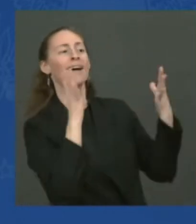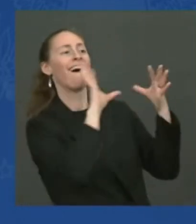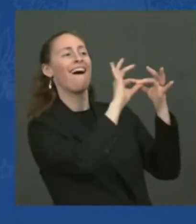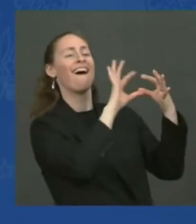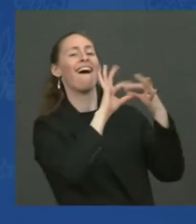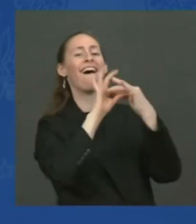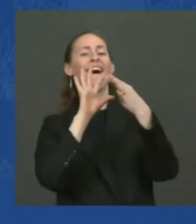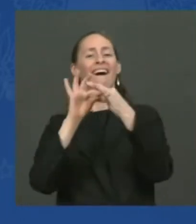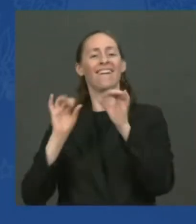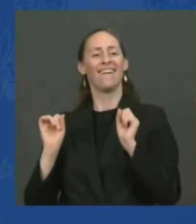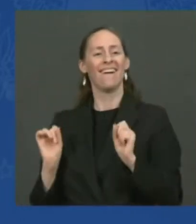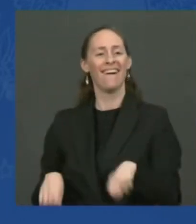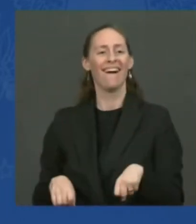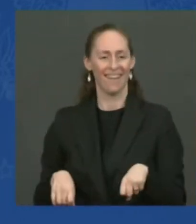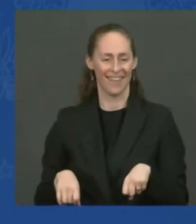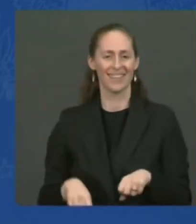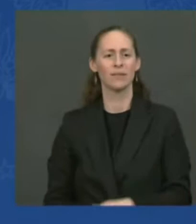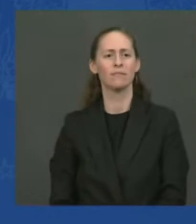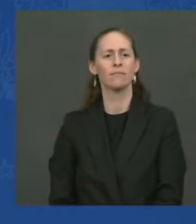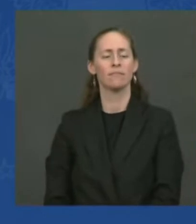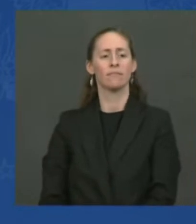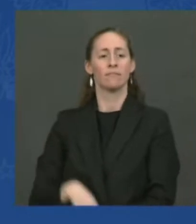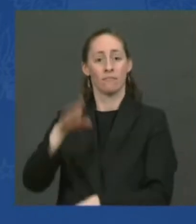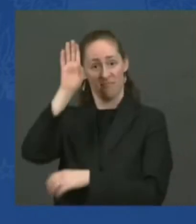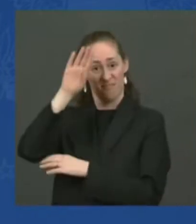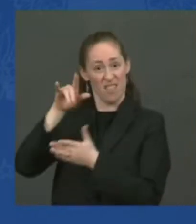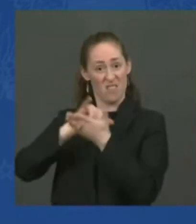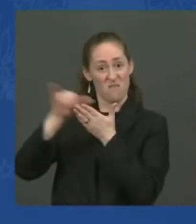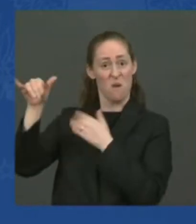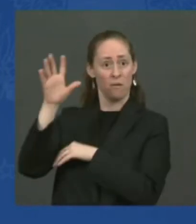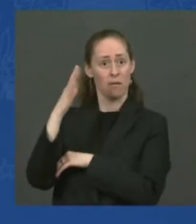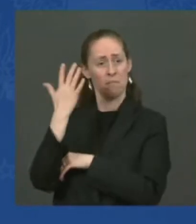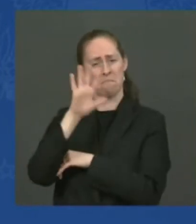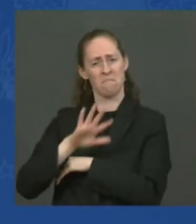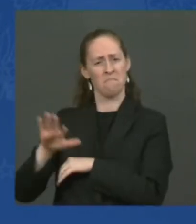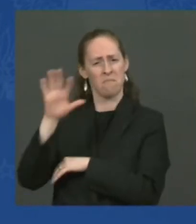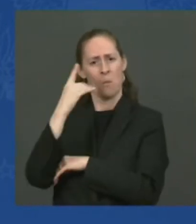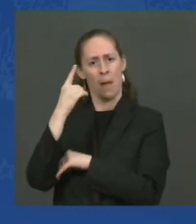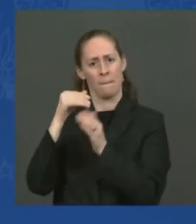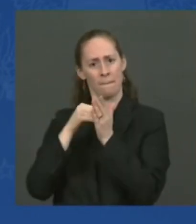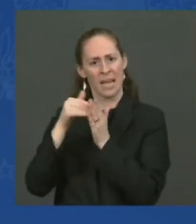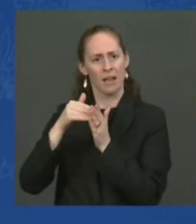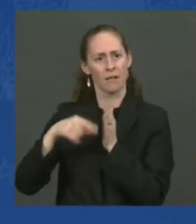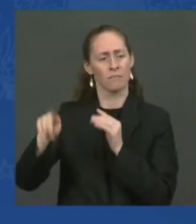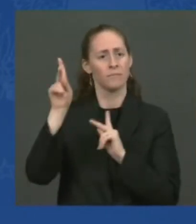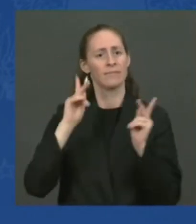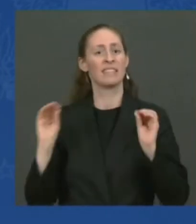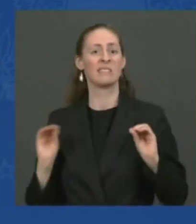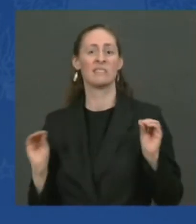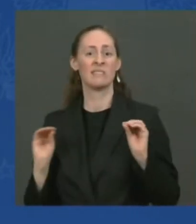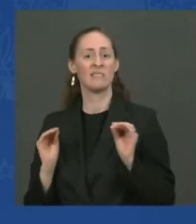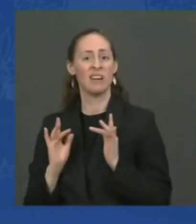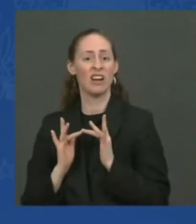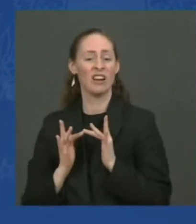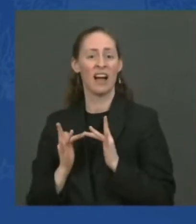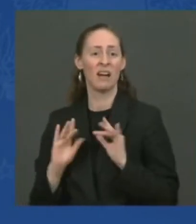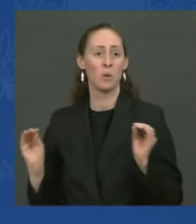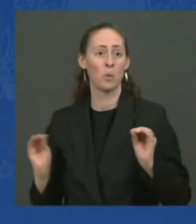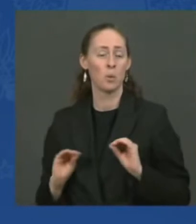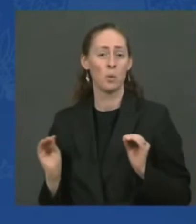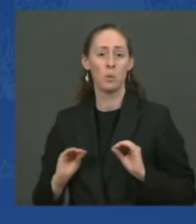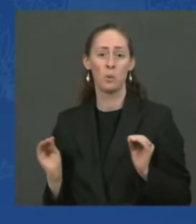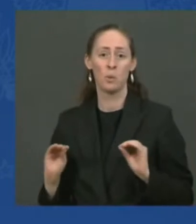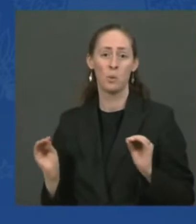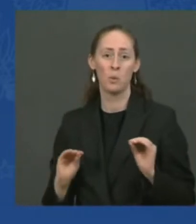York alone still has over 1 million households without access or a subscription to broadband. We'll also help eliminate